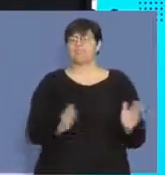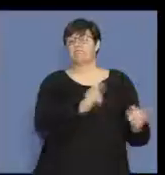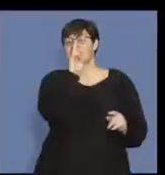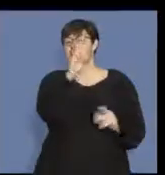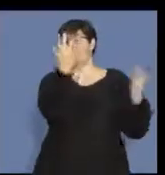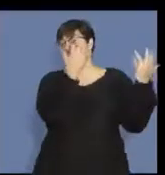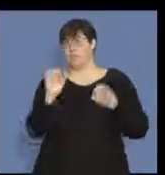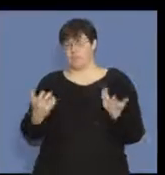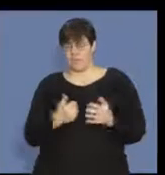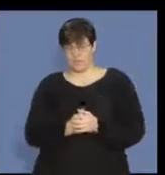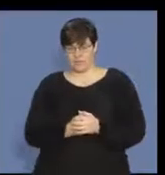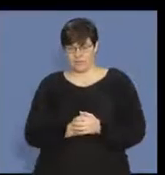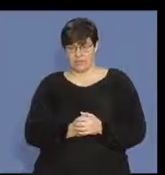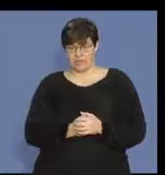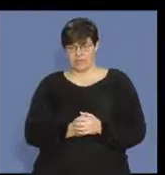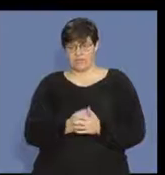calculation.